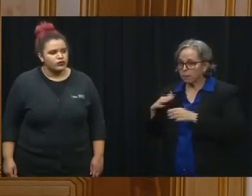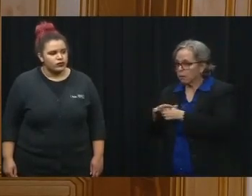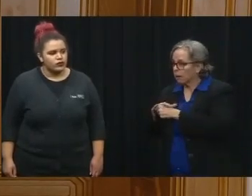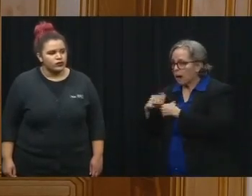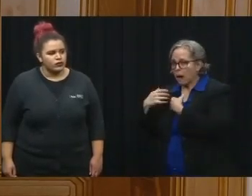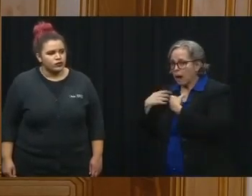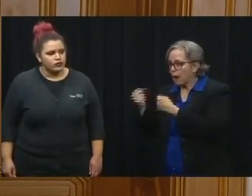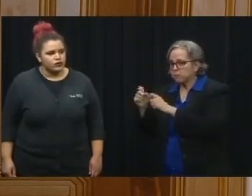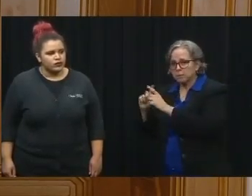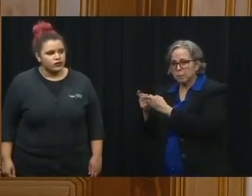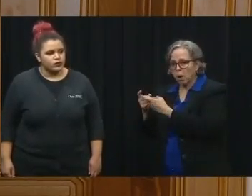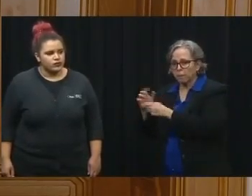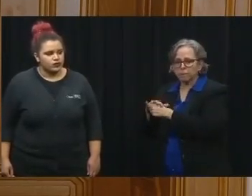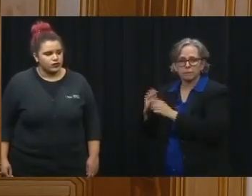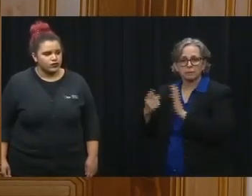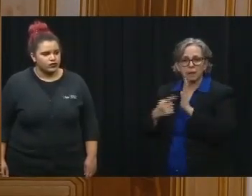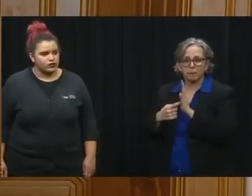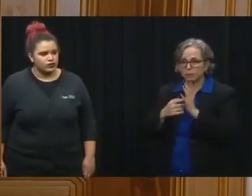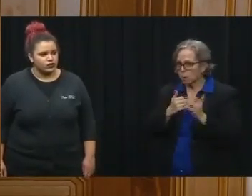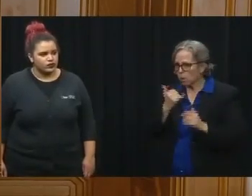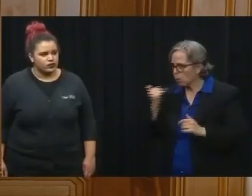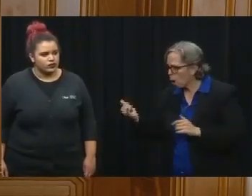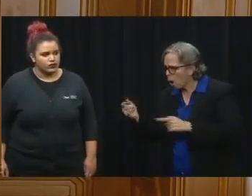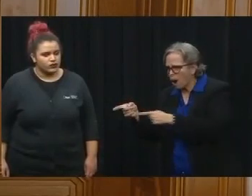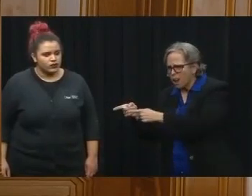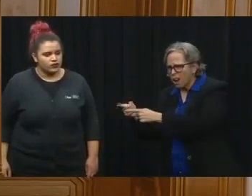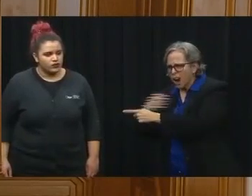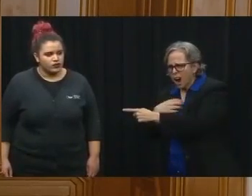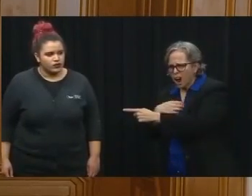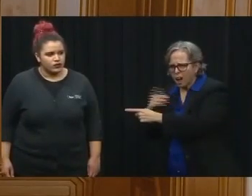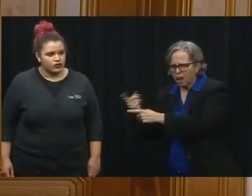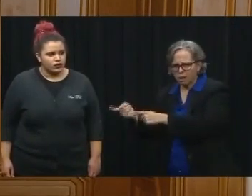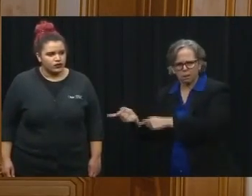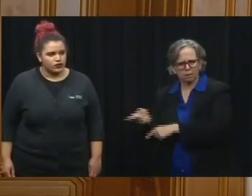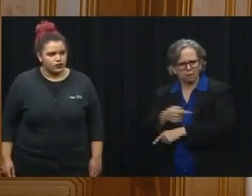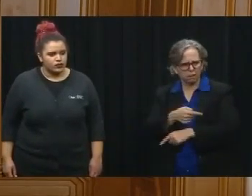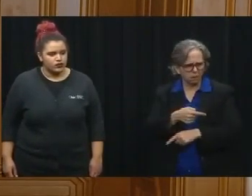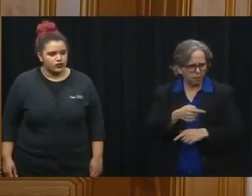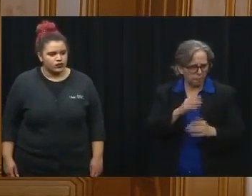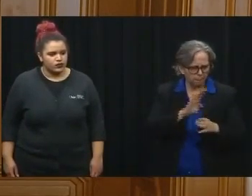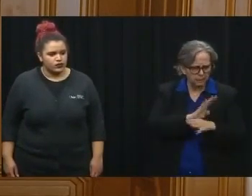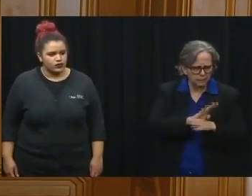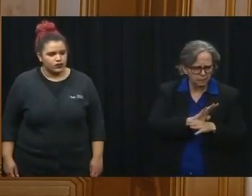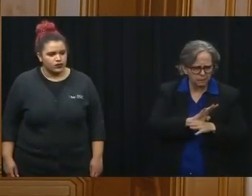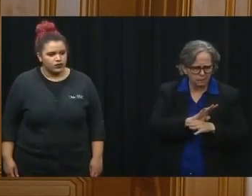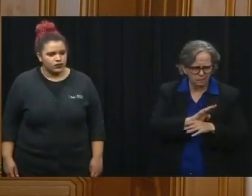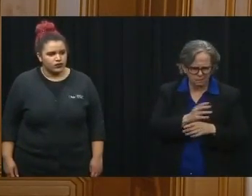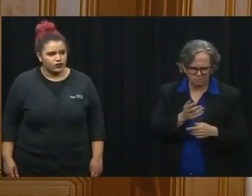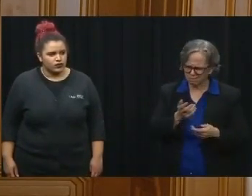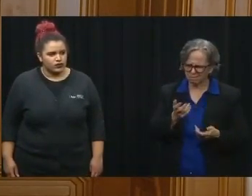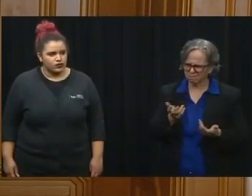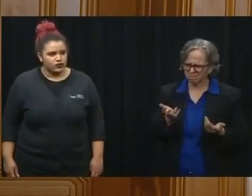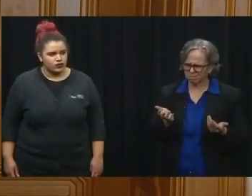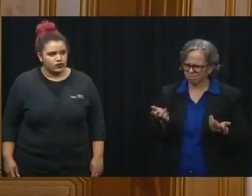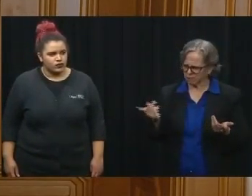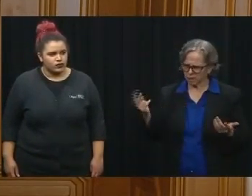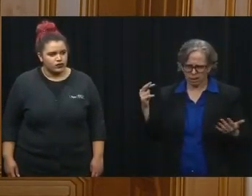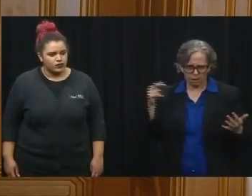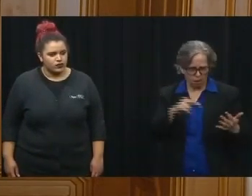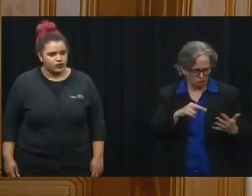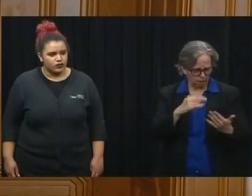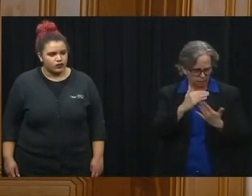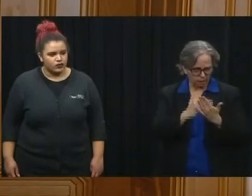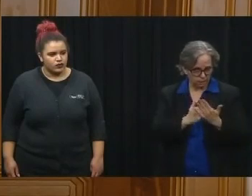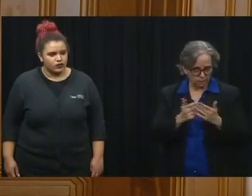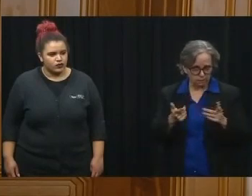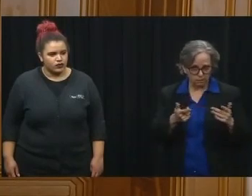they get a complaint, they go to this business, it's not very difficult, if you look at that list, to say, are